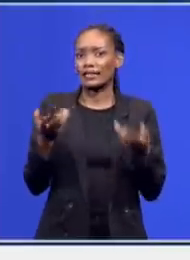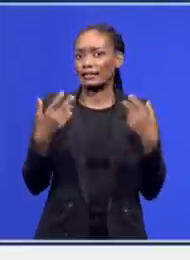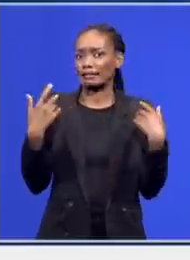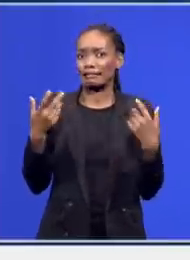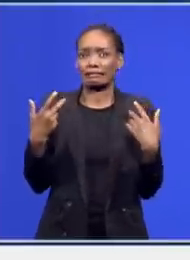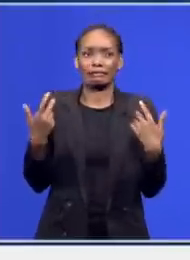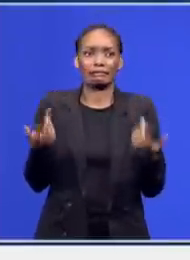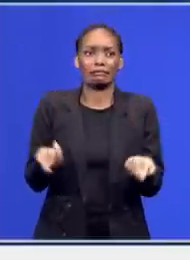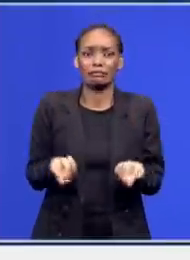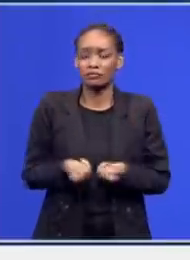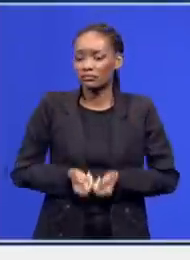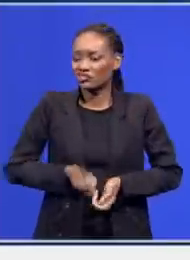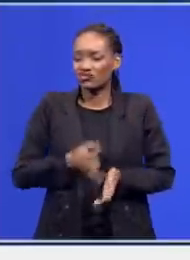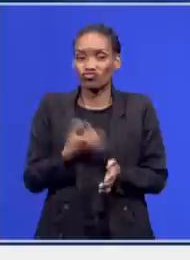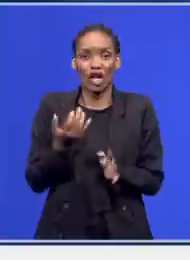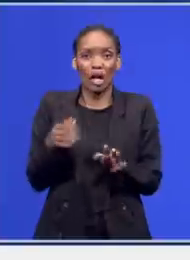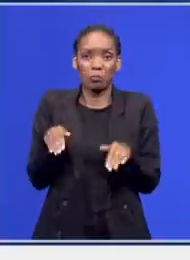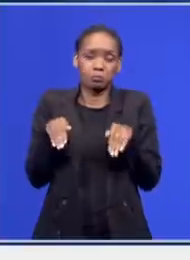a floating trophy.